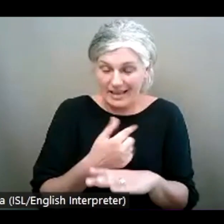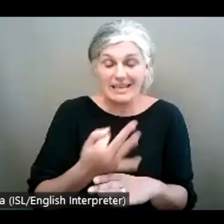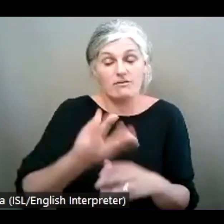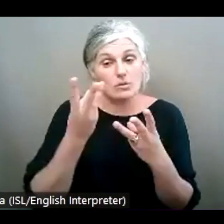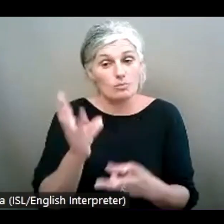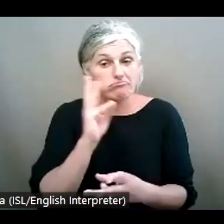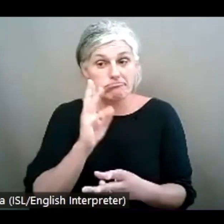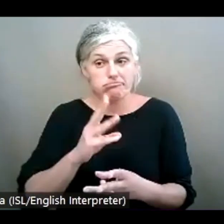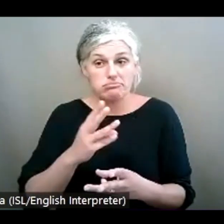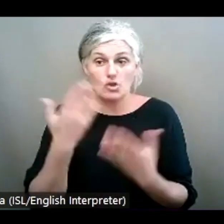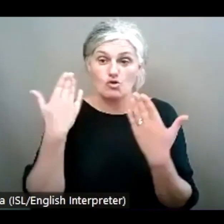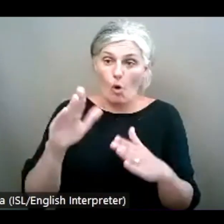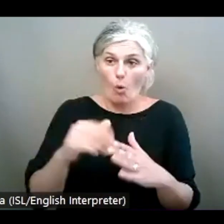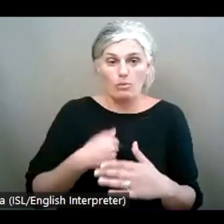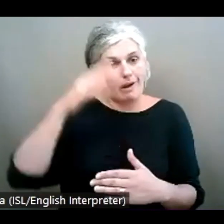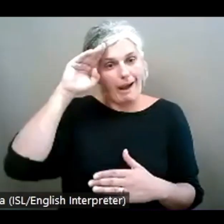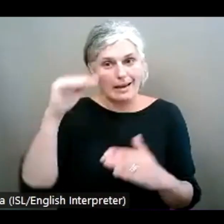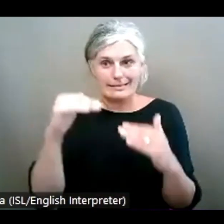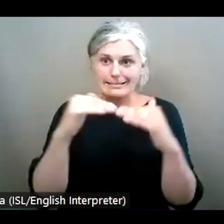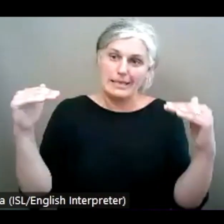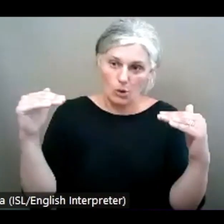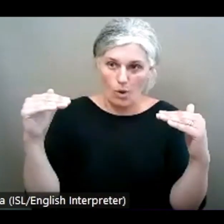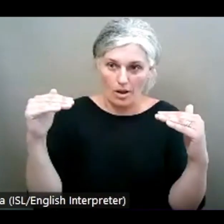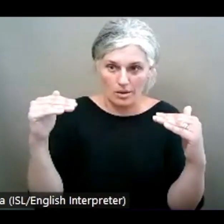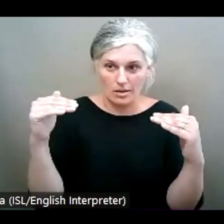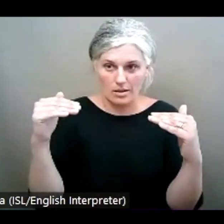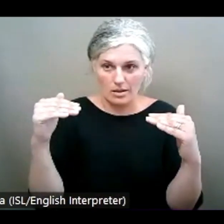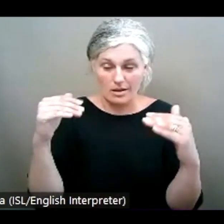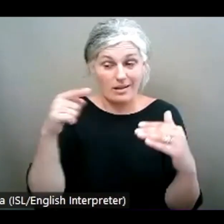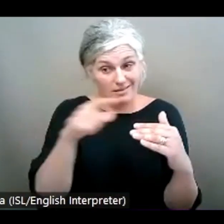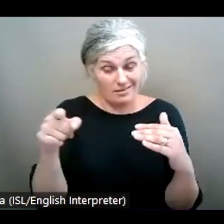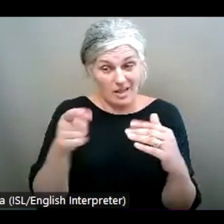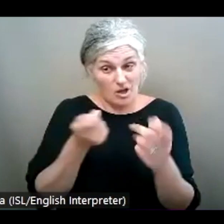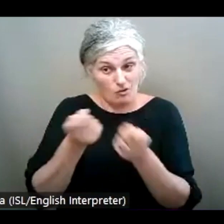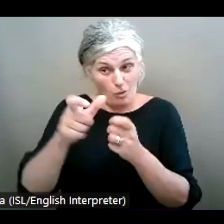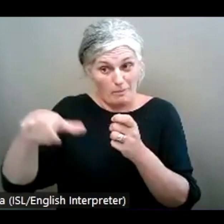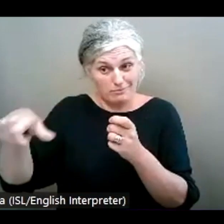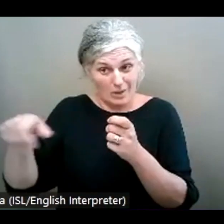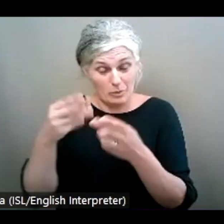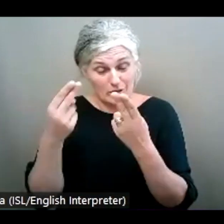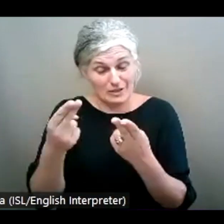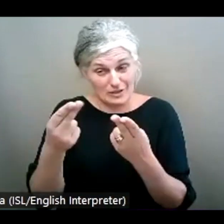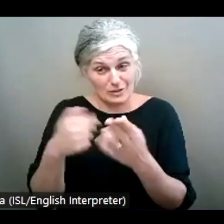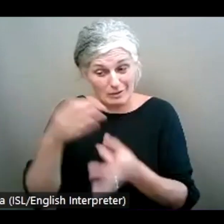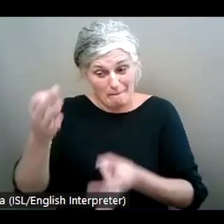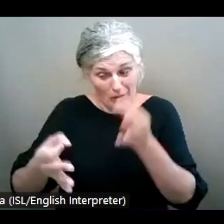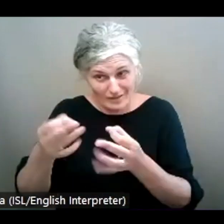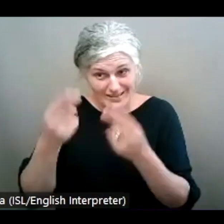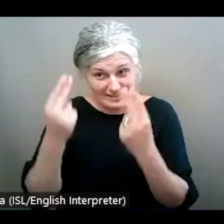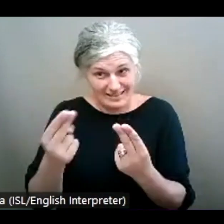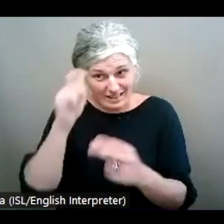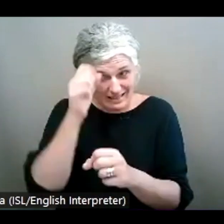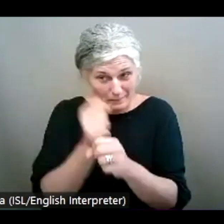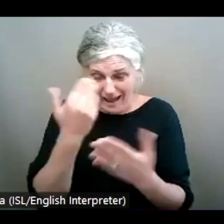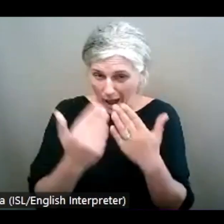to keep themselves being portrayed as this Ireland of equals, then they need to really take it on board. How do you do that? Well, it's a paradigm shift. You need to think about it. It's going to